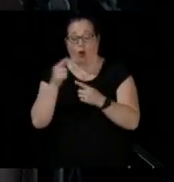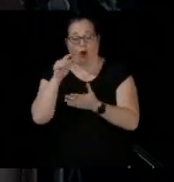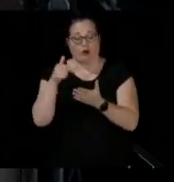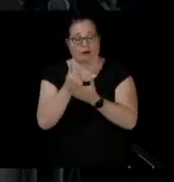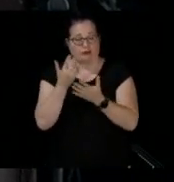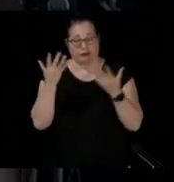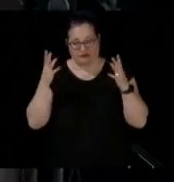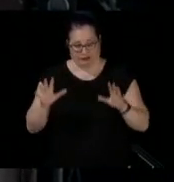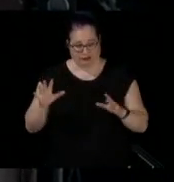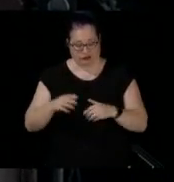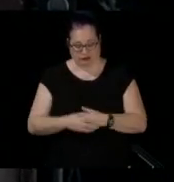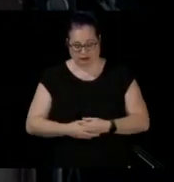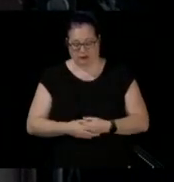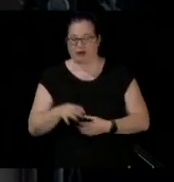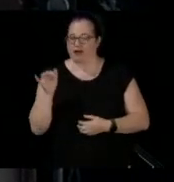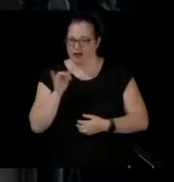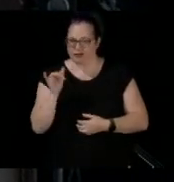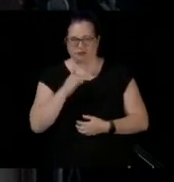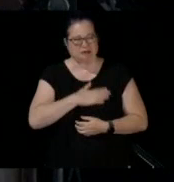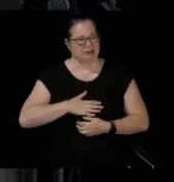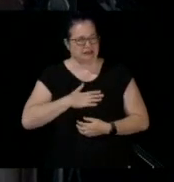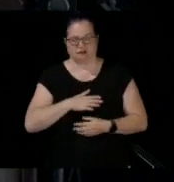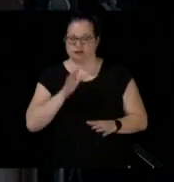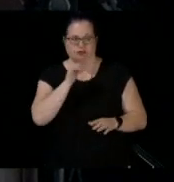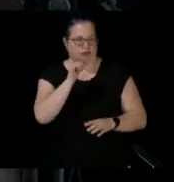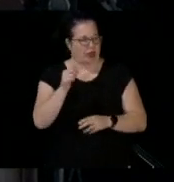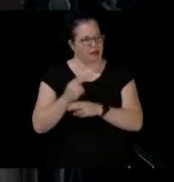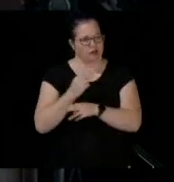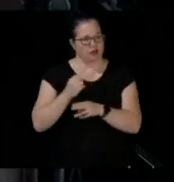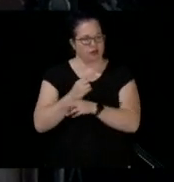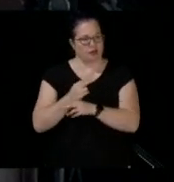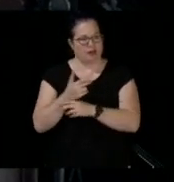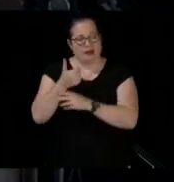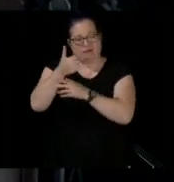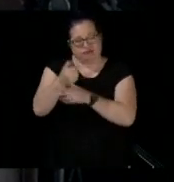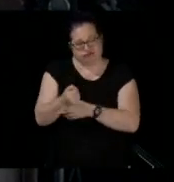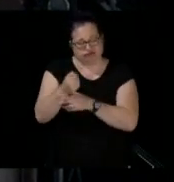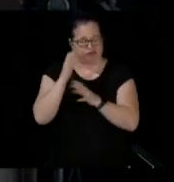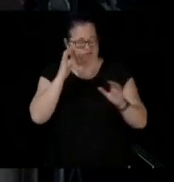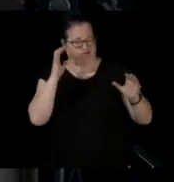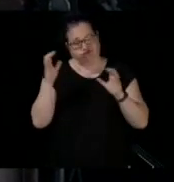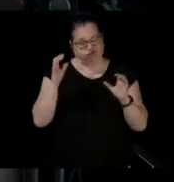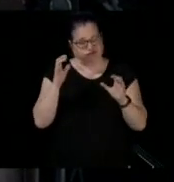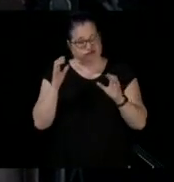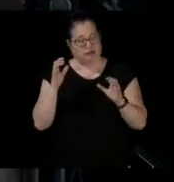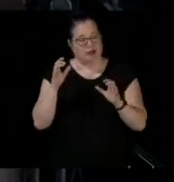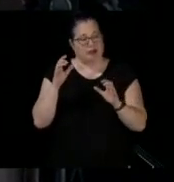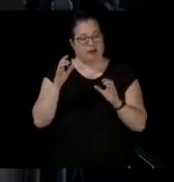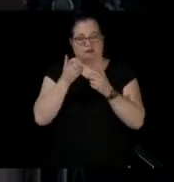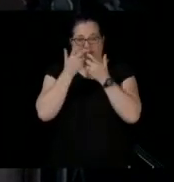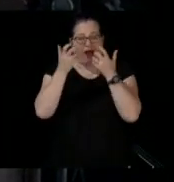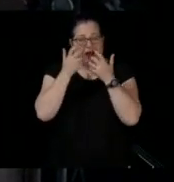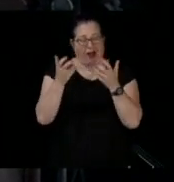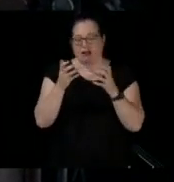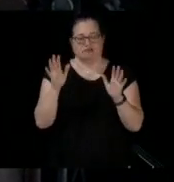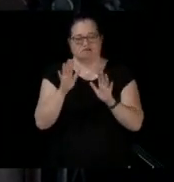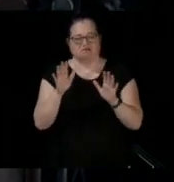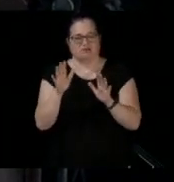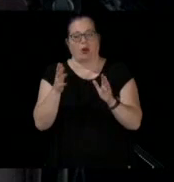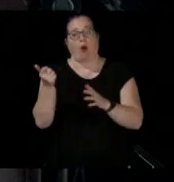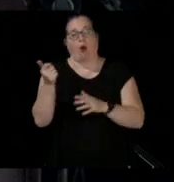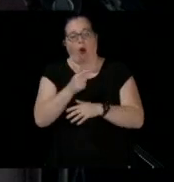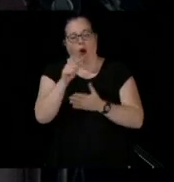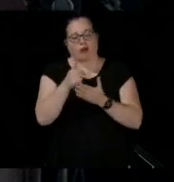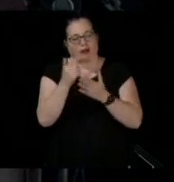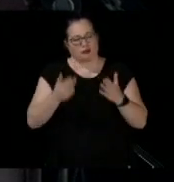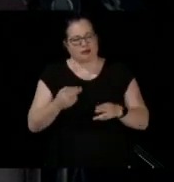recognized. Additionally, please refrain from using noisemakers so that all of our graduates' names can be heard. It is